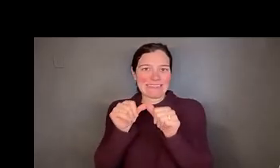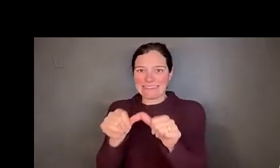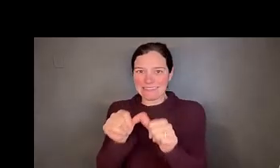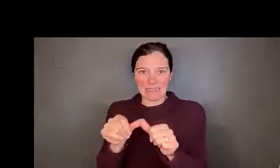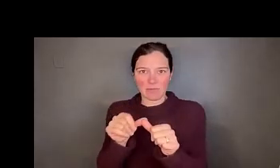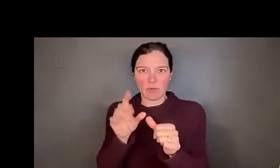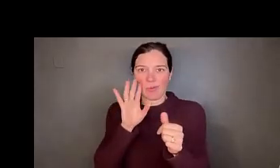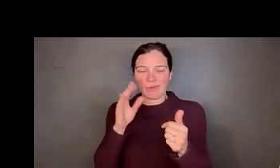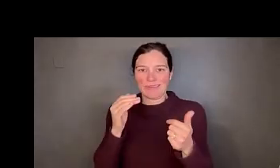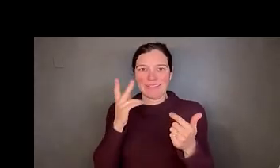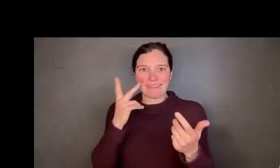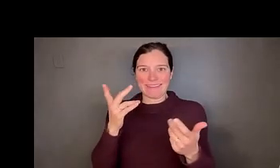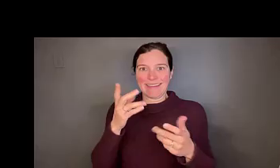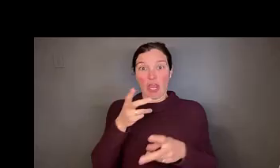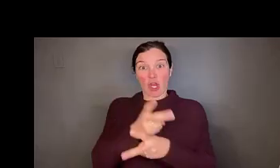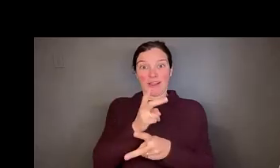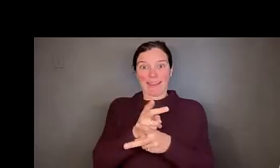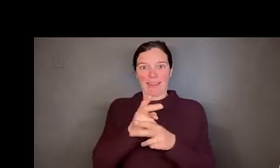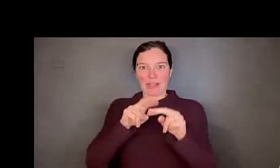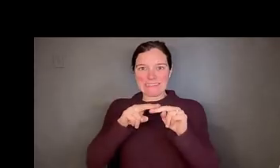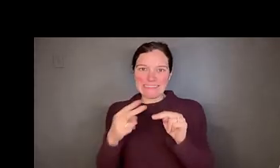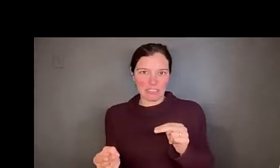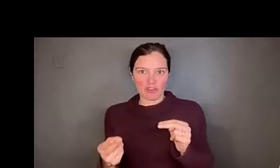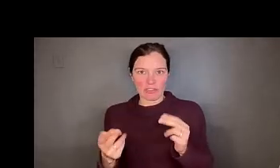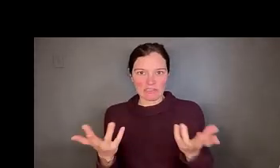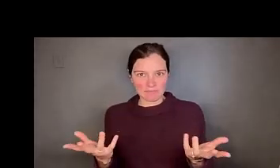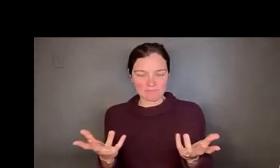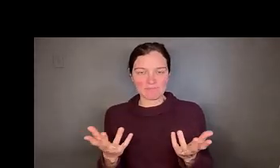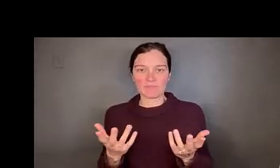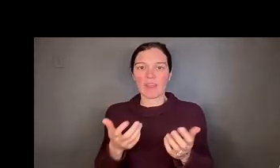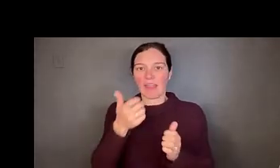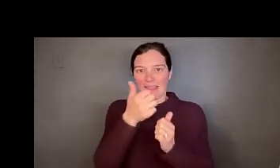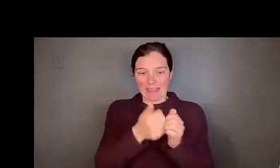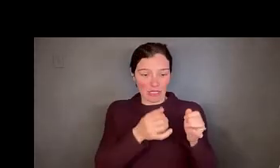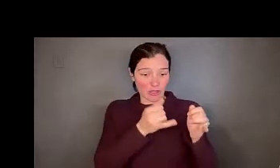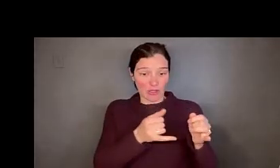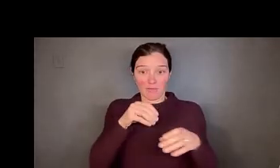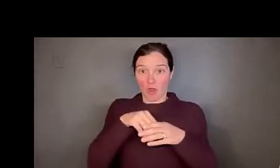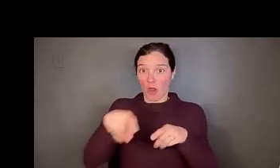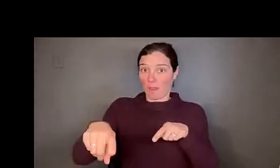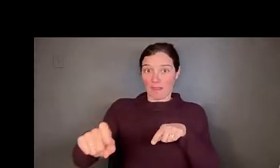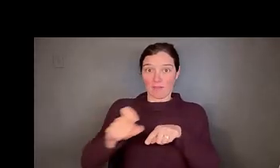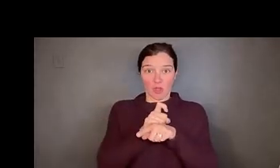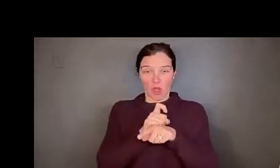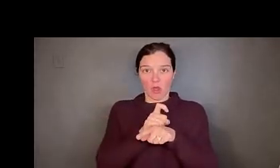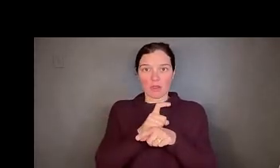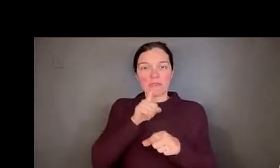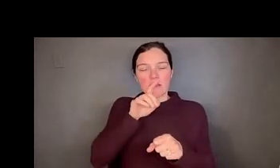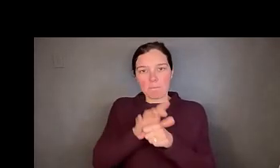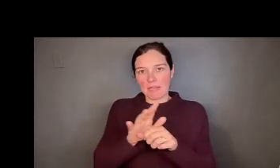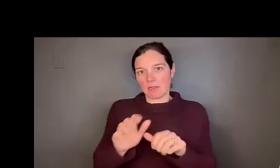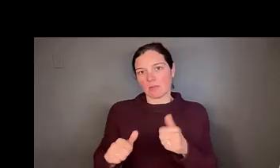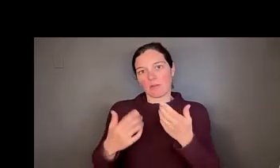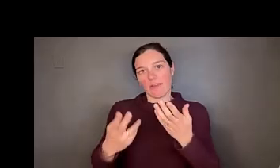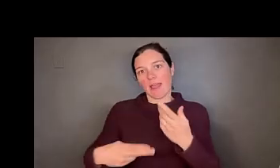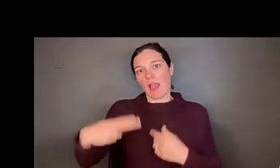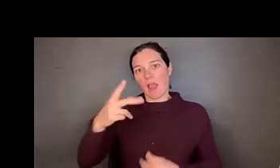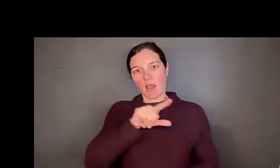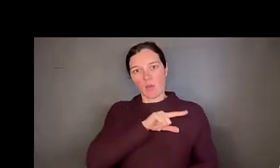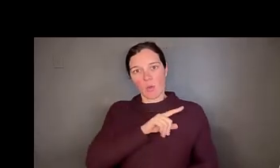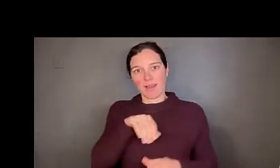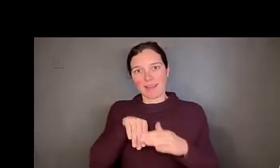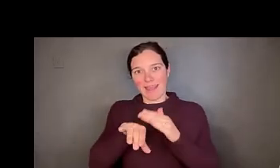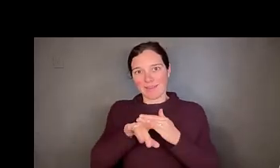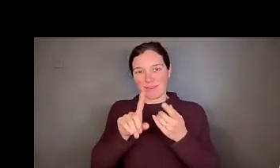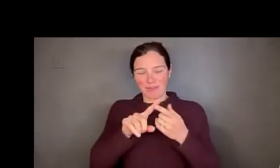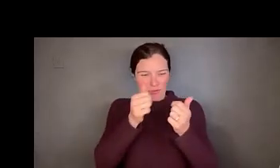some compromises in the care that we provide. Every individual on this call is committed to providing high quality access to every